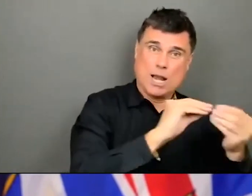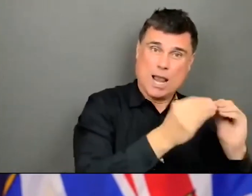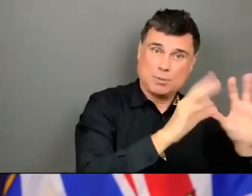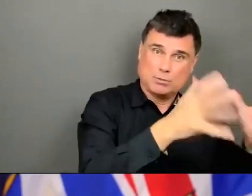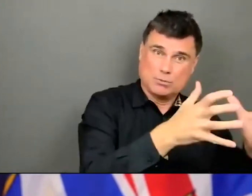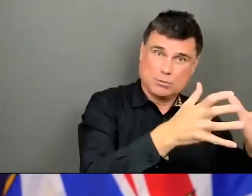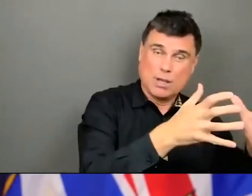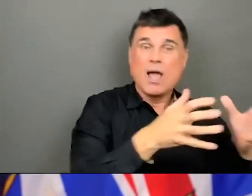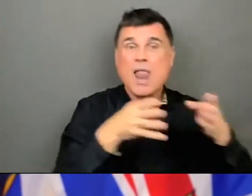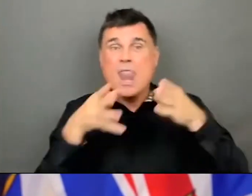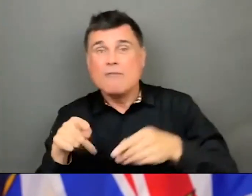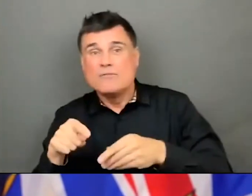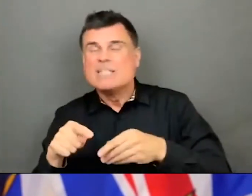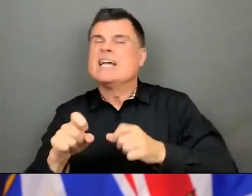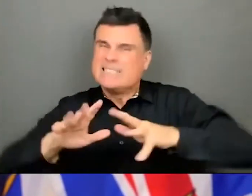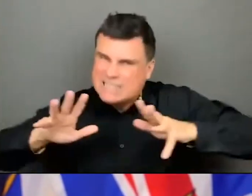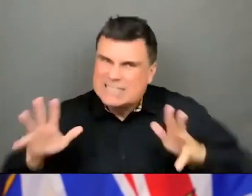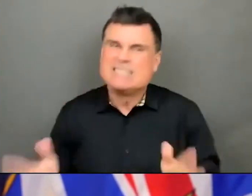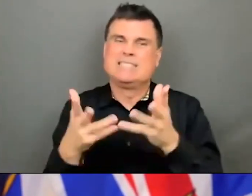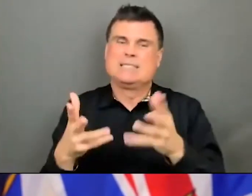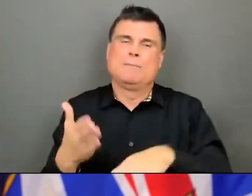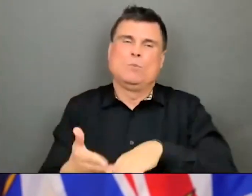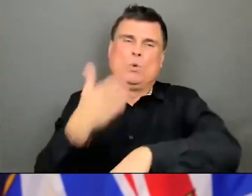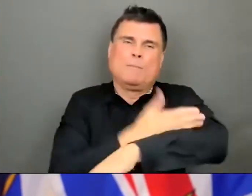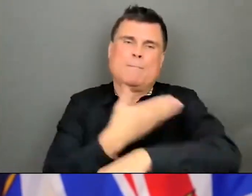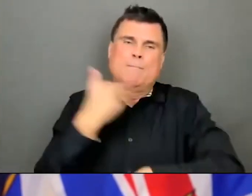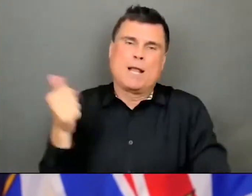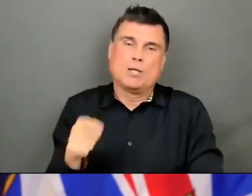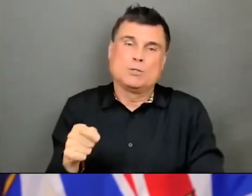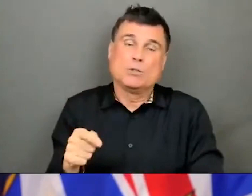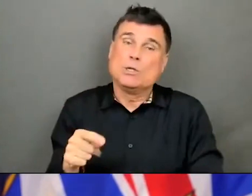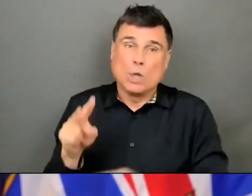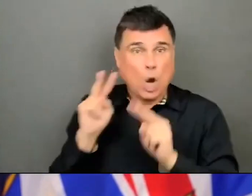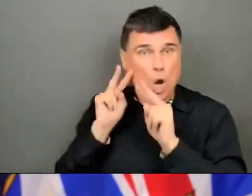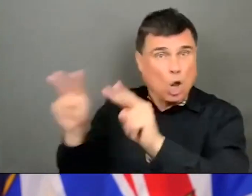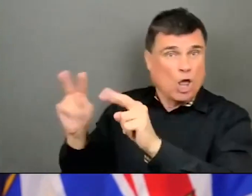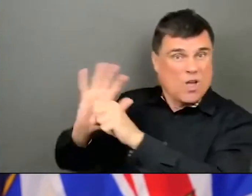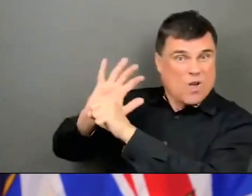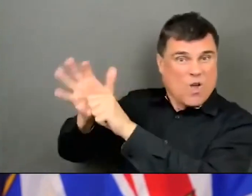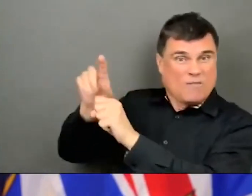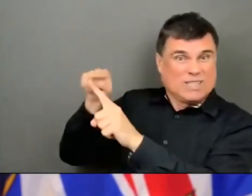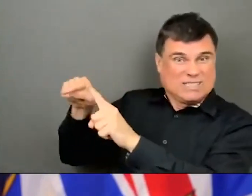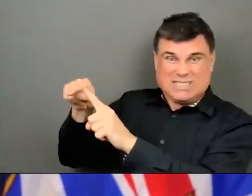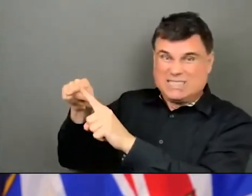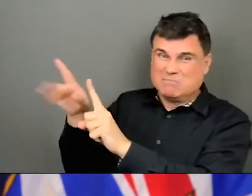ripping through unvaccinated populations in our province and causing considerably